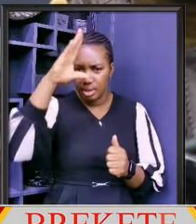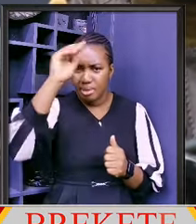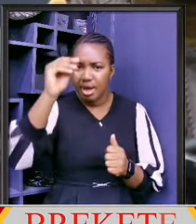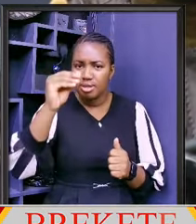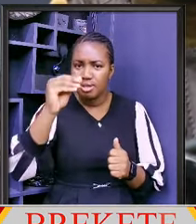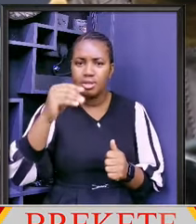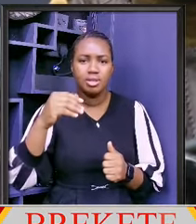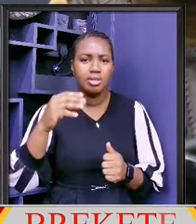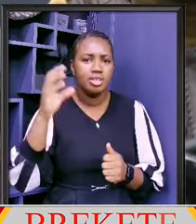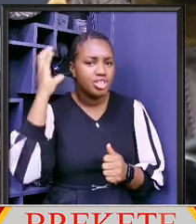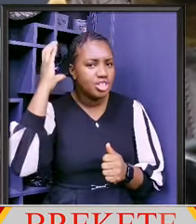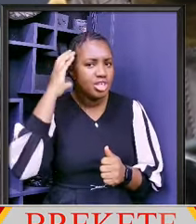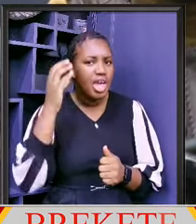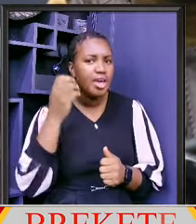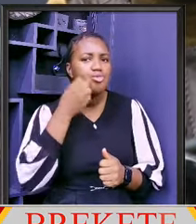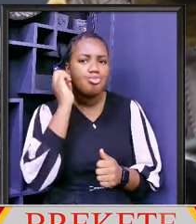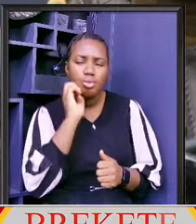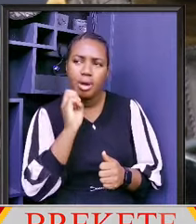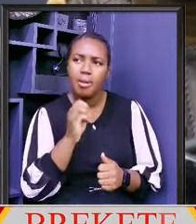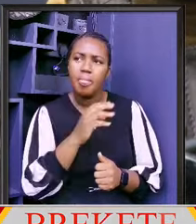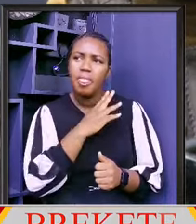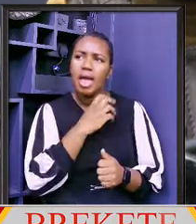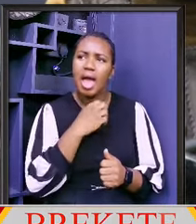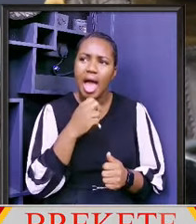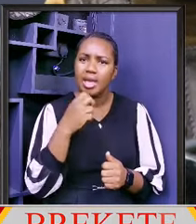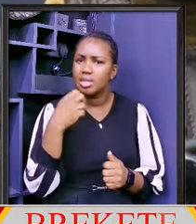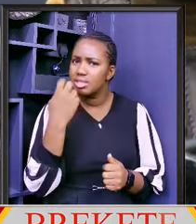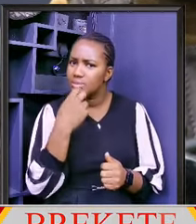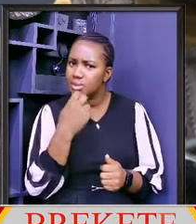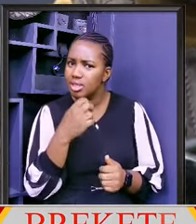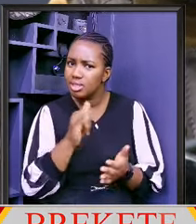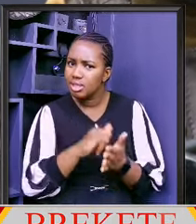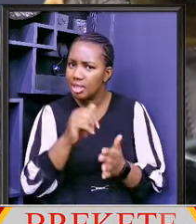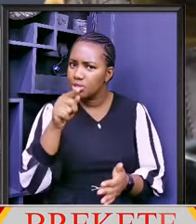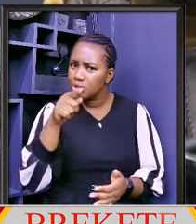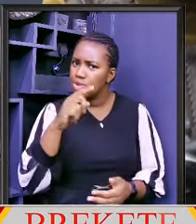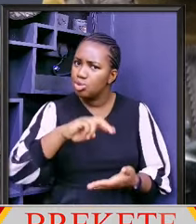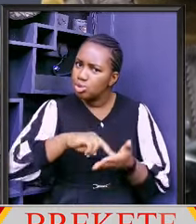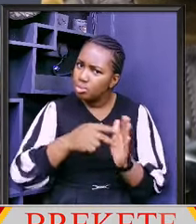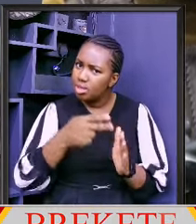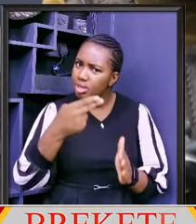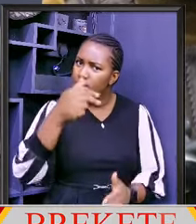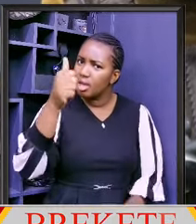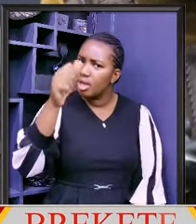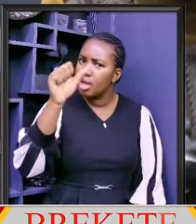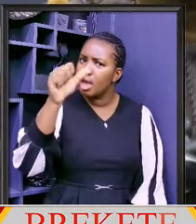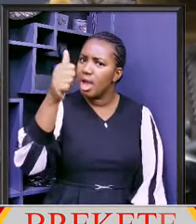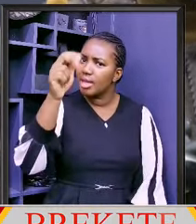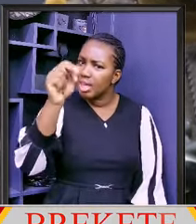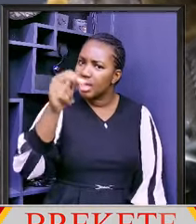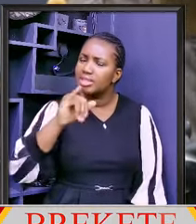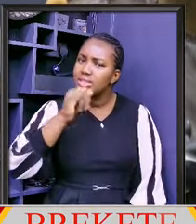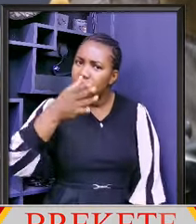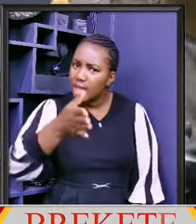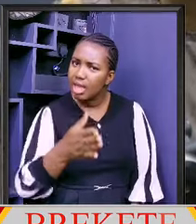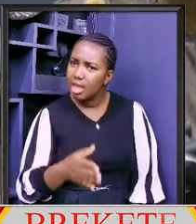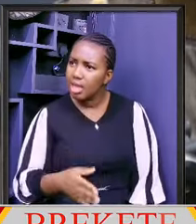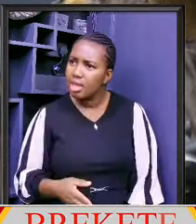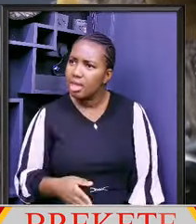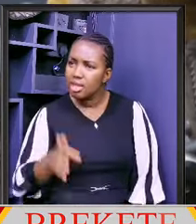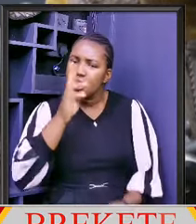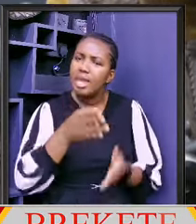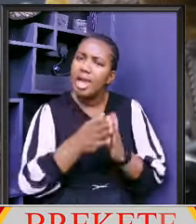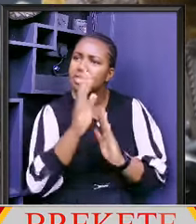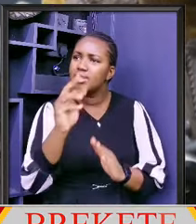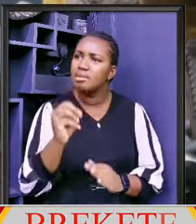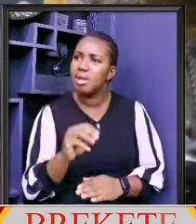talking to them on the phone, you mean Hassan is there? They say he's with us. You mean he meet up with the flight? They say yes. He was asking them. He was